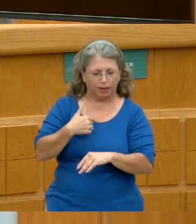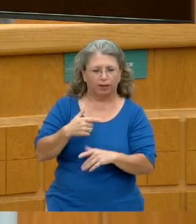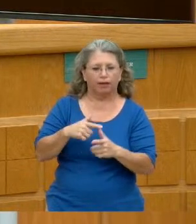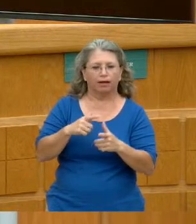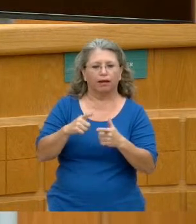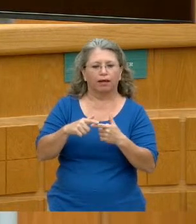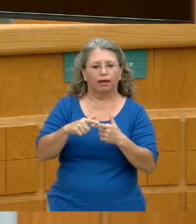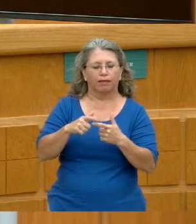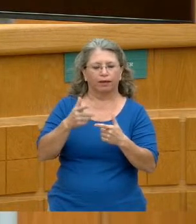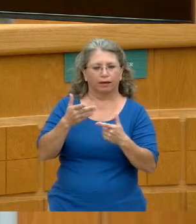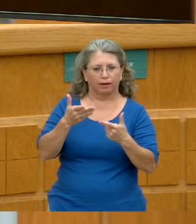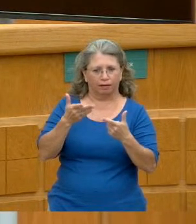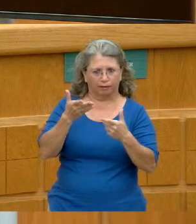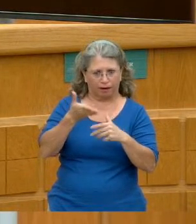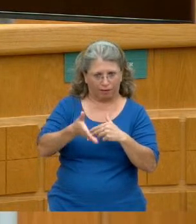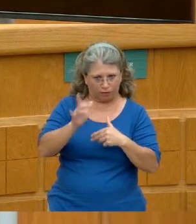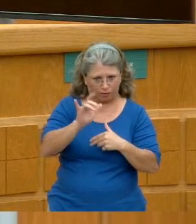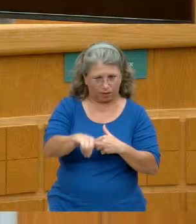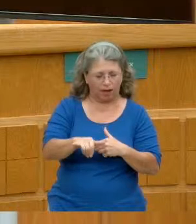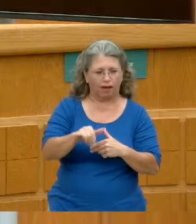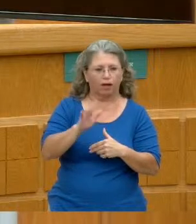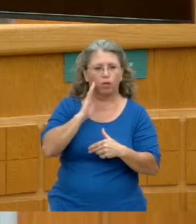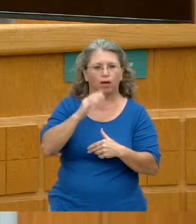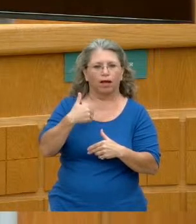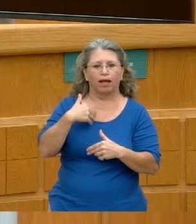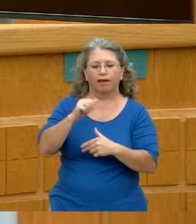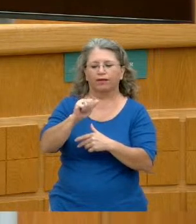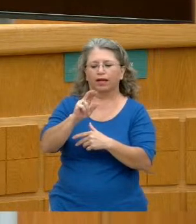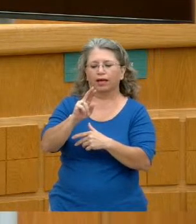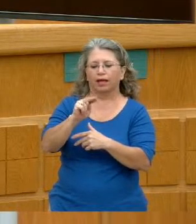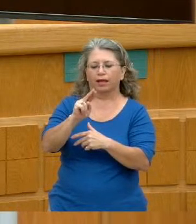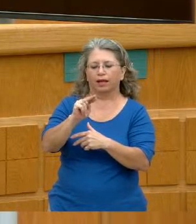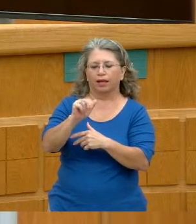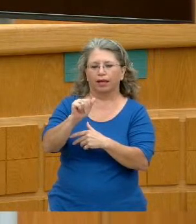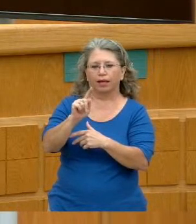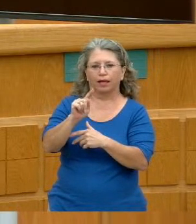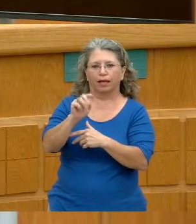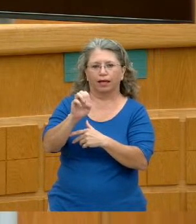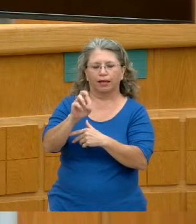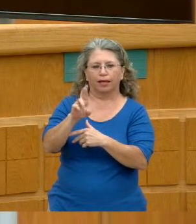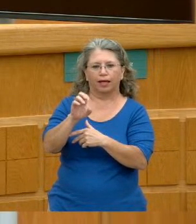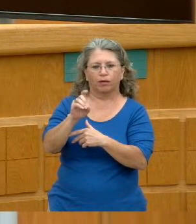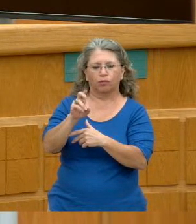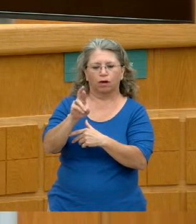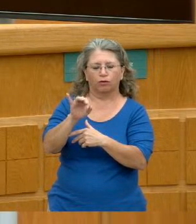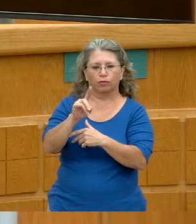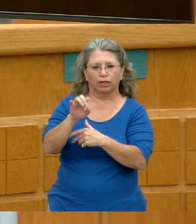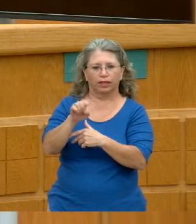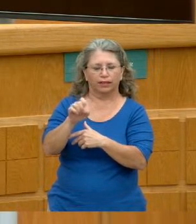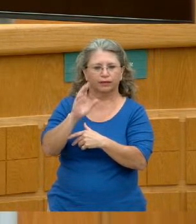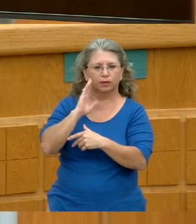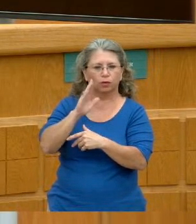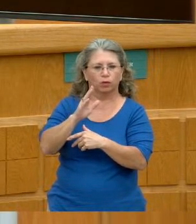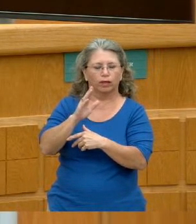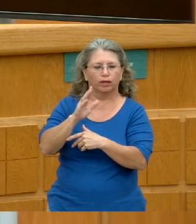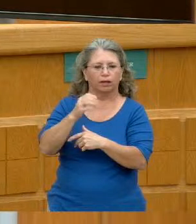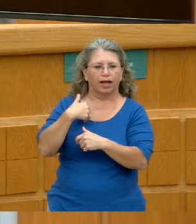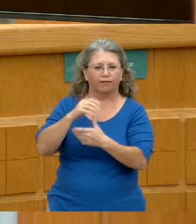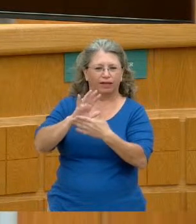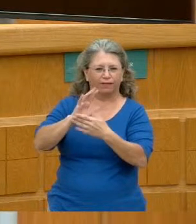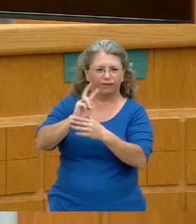I, we'll have Annette Rodriguez that'll be live stream from a remote location, as she has been the past couple of